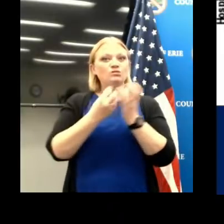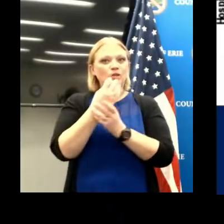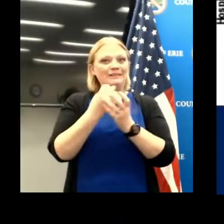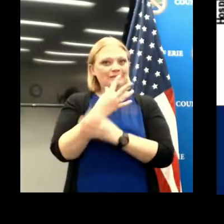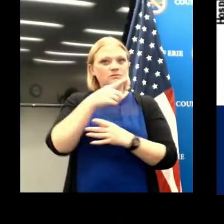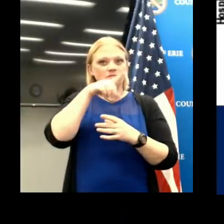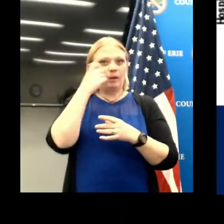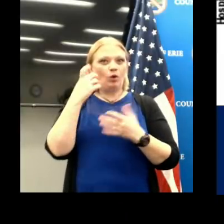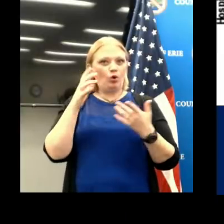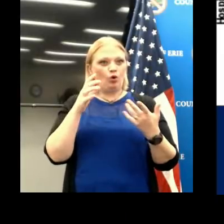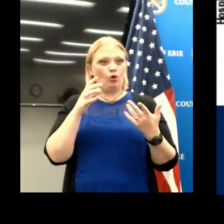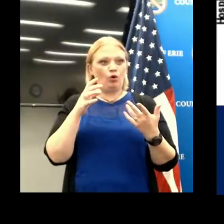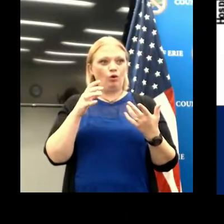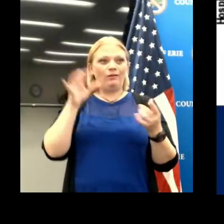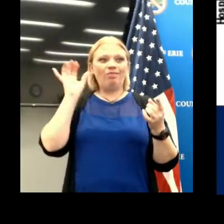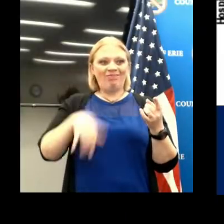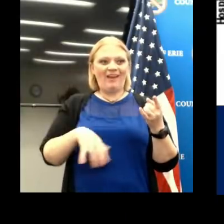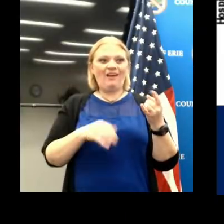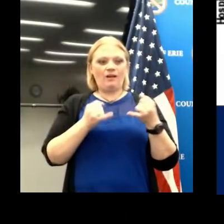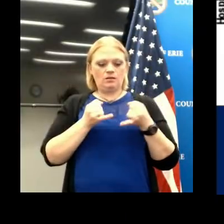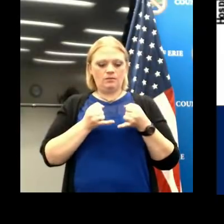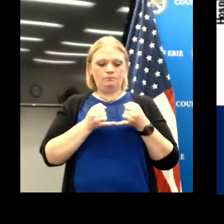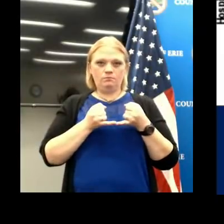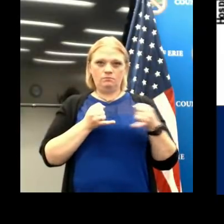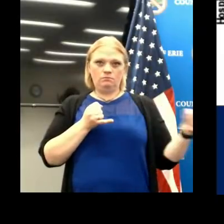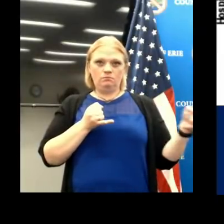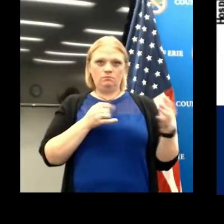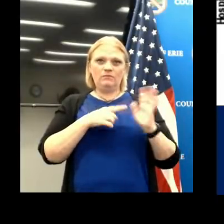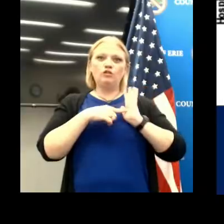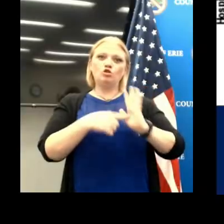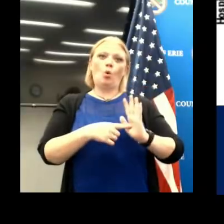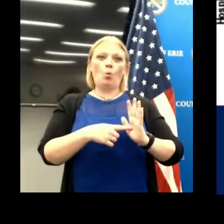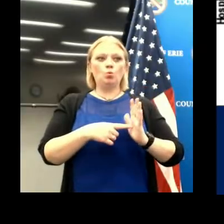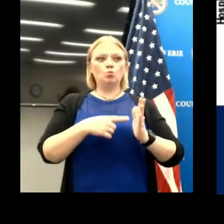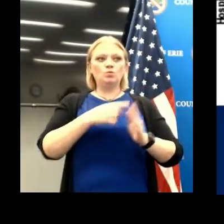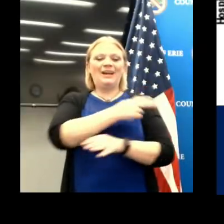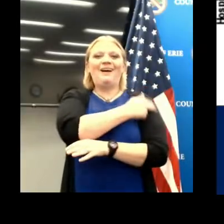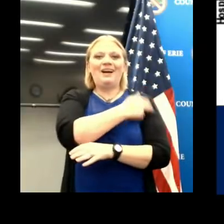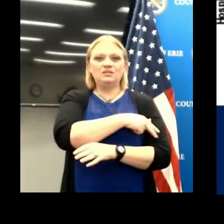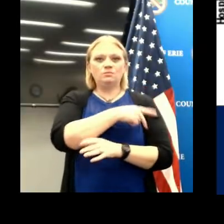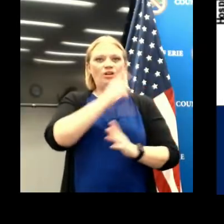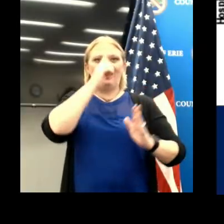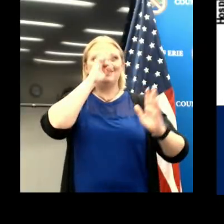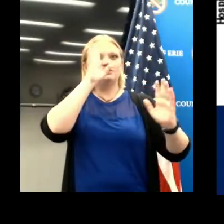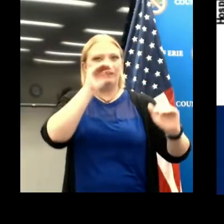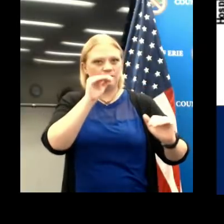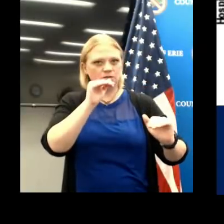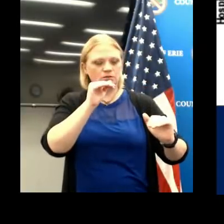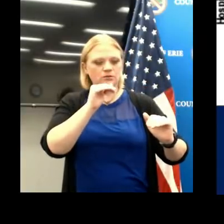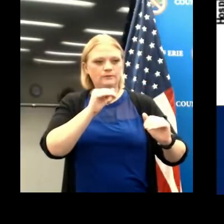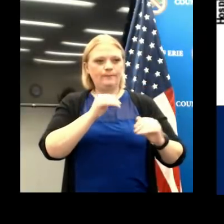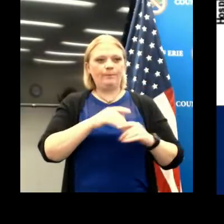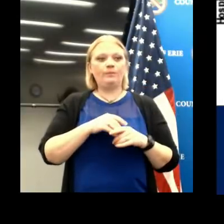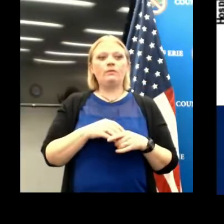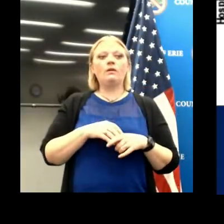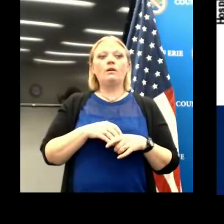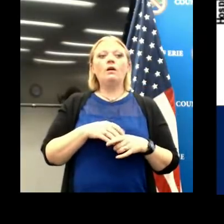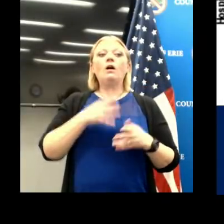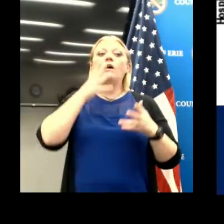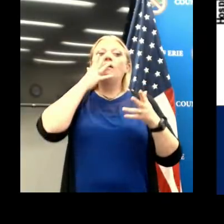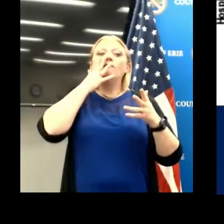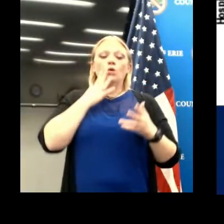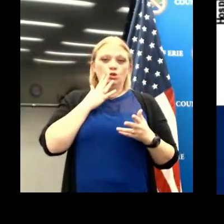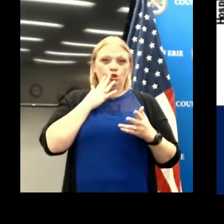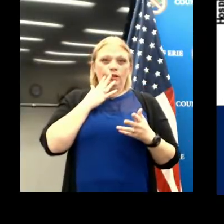summer, and that is the line of hospital admissions that we would expect to see. So unfortunately, where we